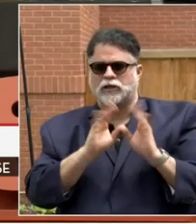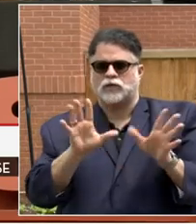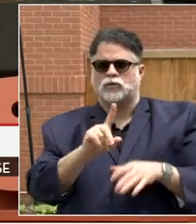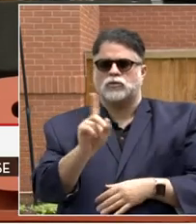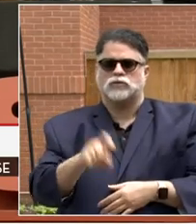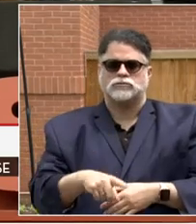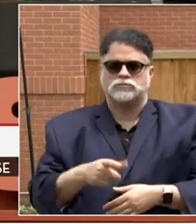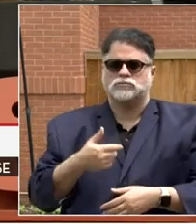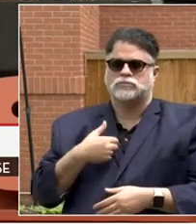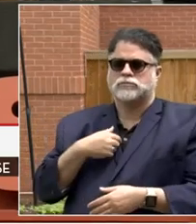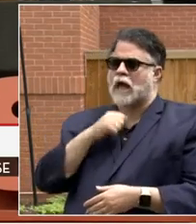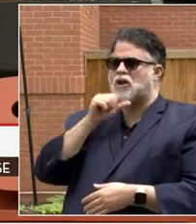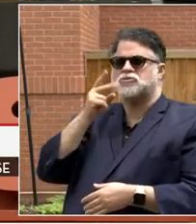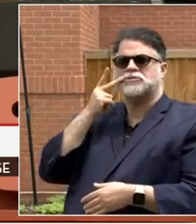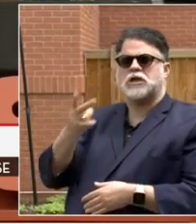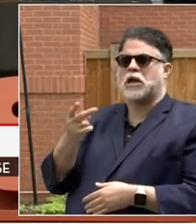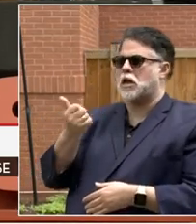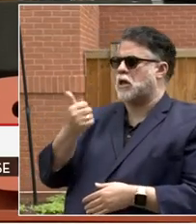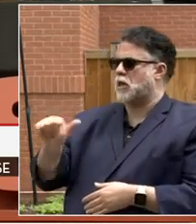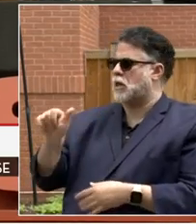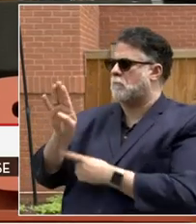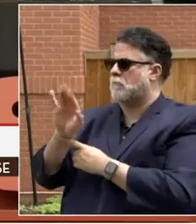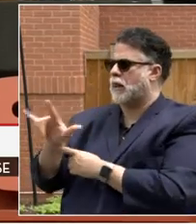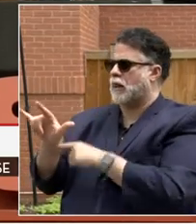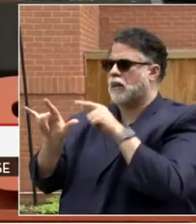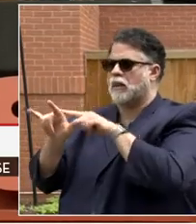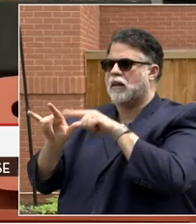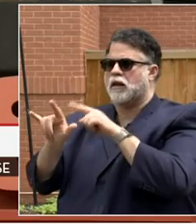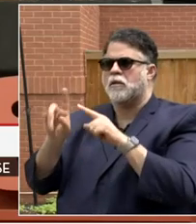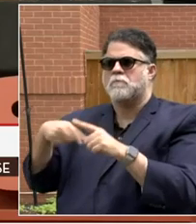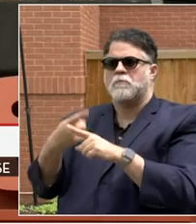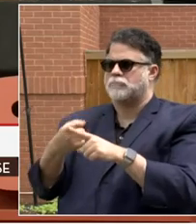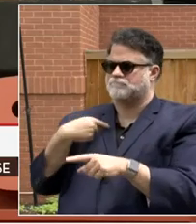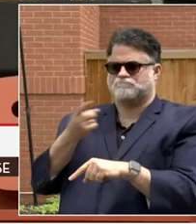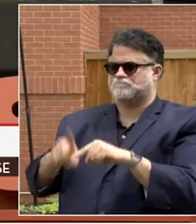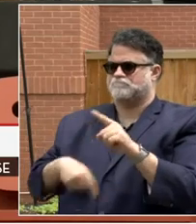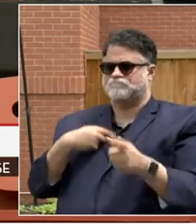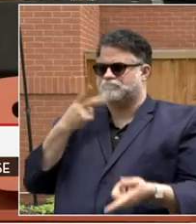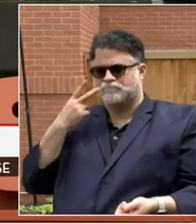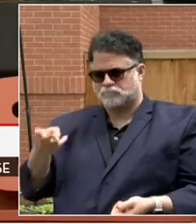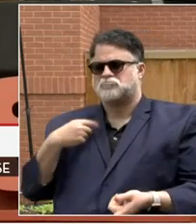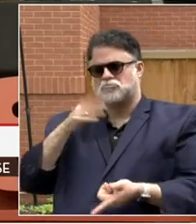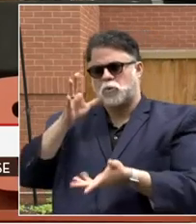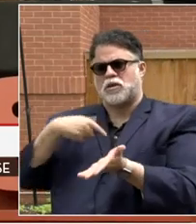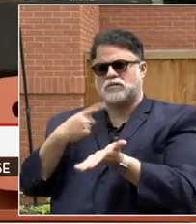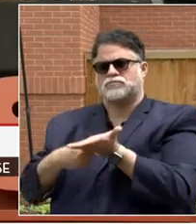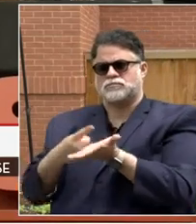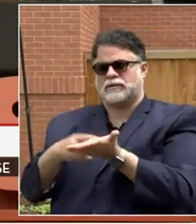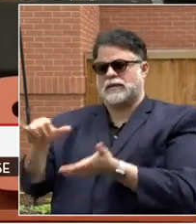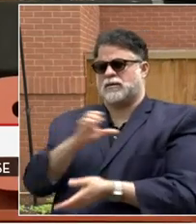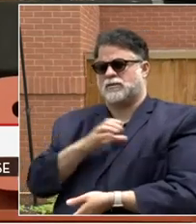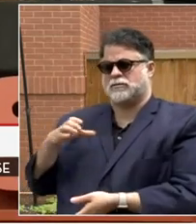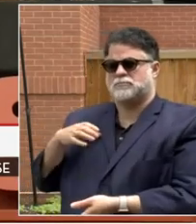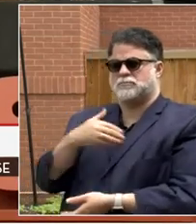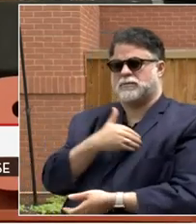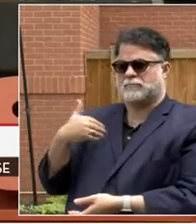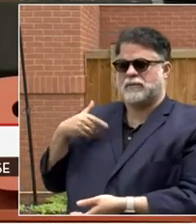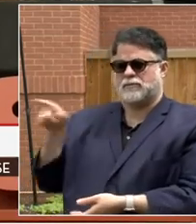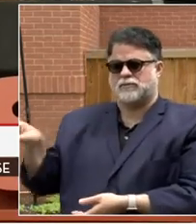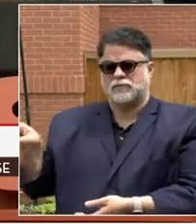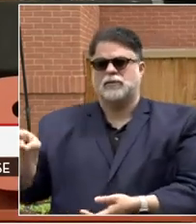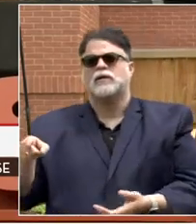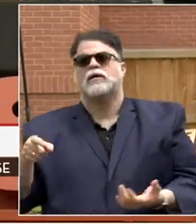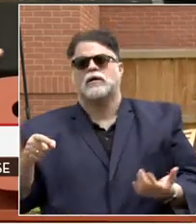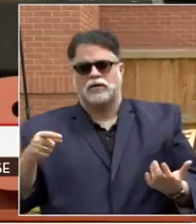hard for me to talk about it, other than we got a briefing from the council member, and it sounds like he took our